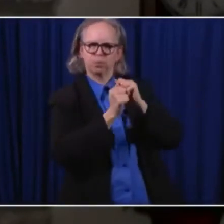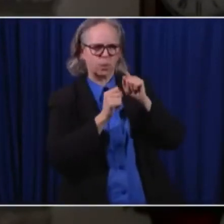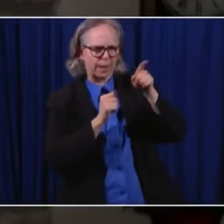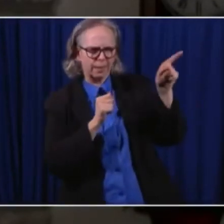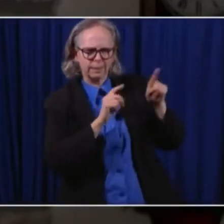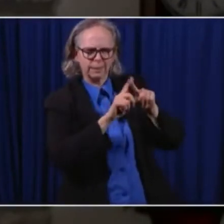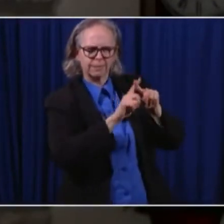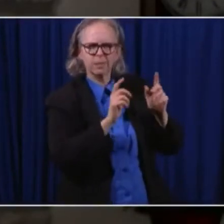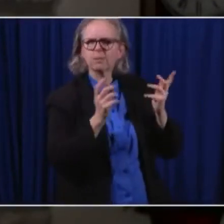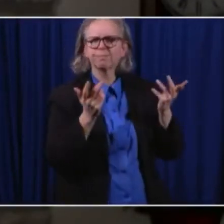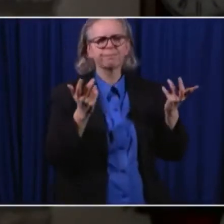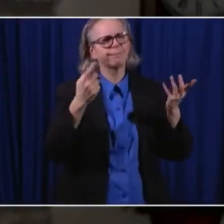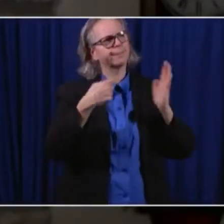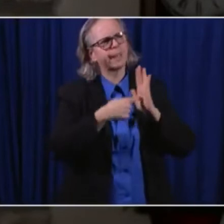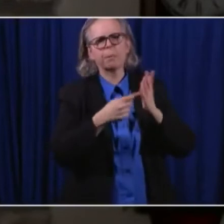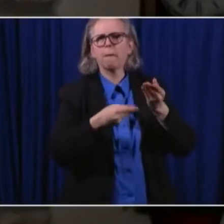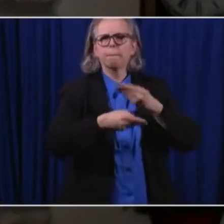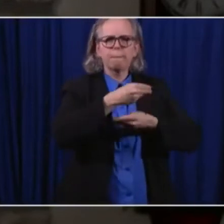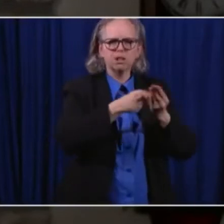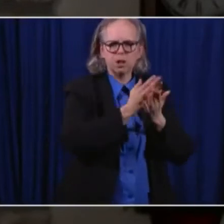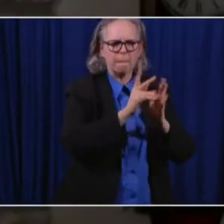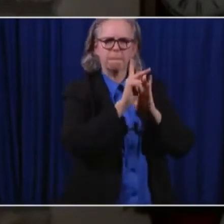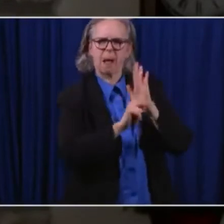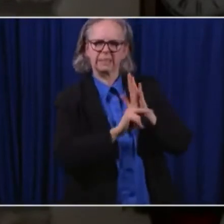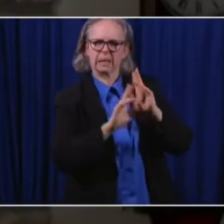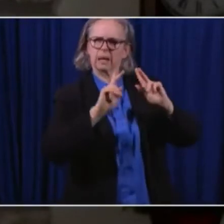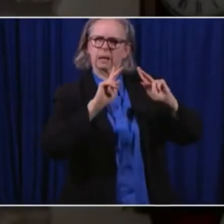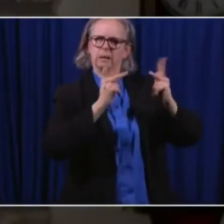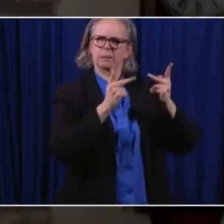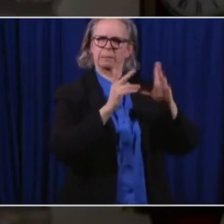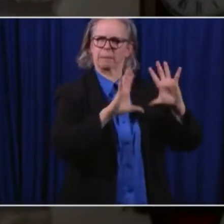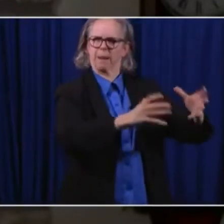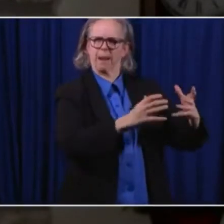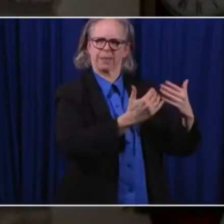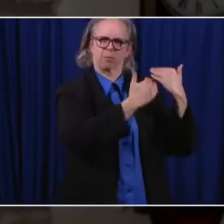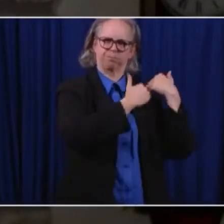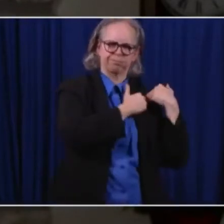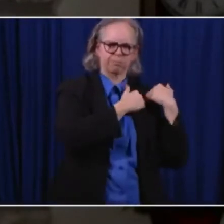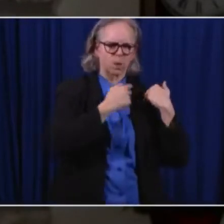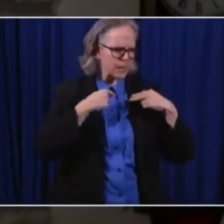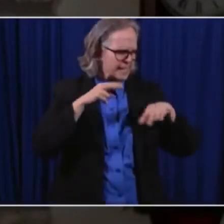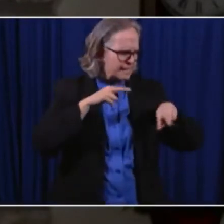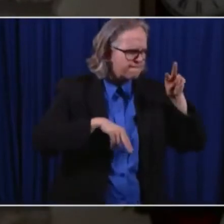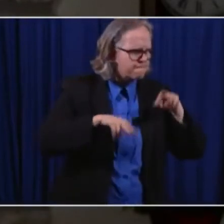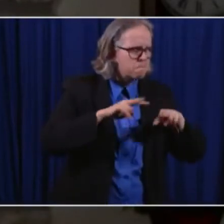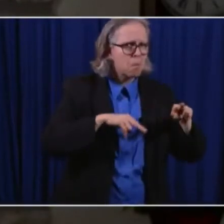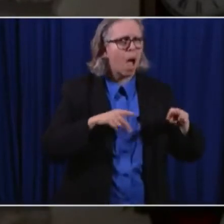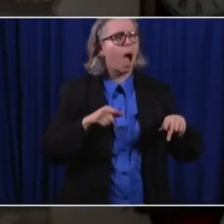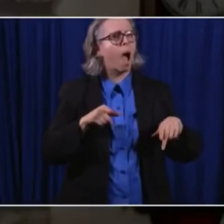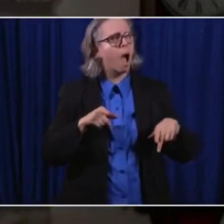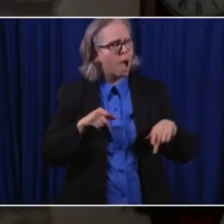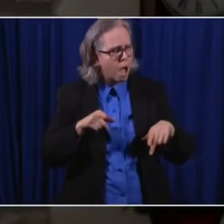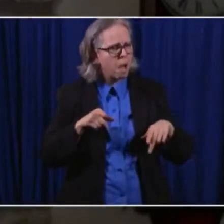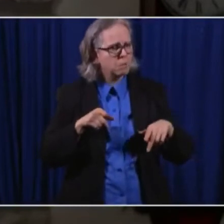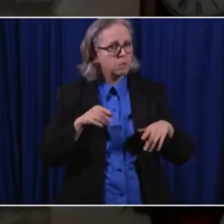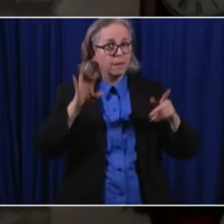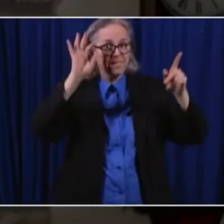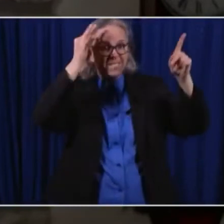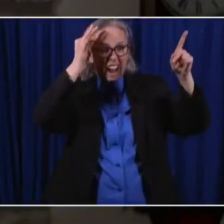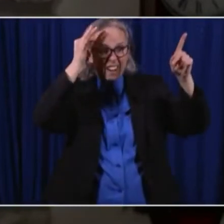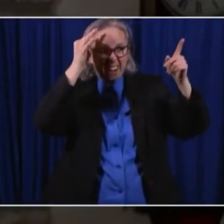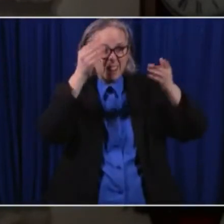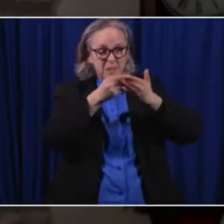policy people, to look at what exactly it would appear that the federal government is going to pass. It looks like